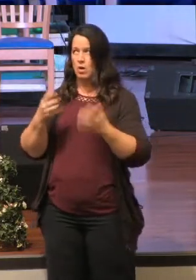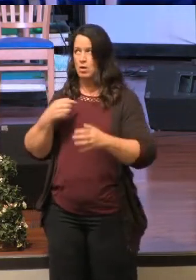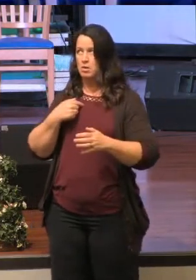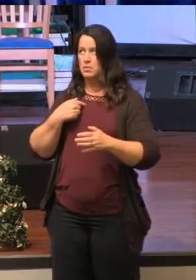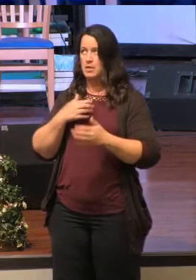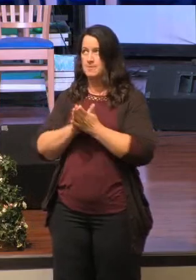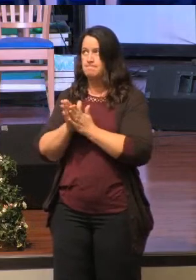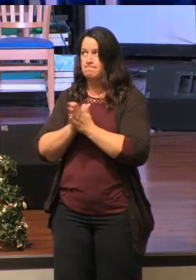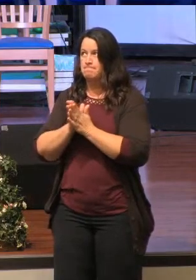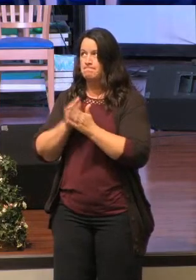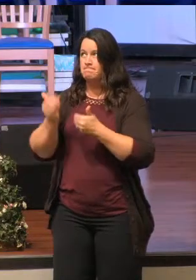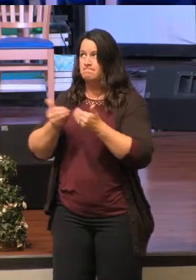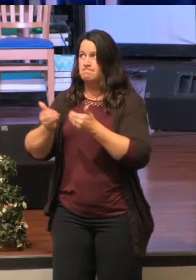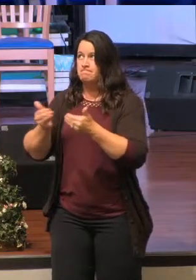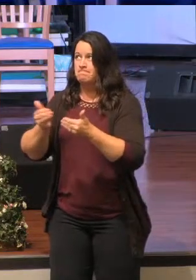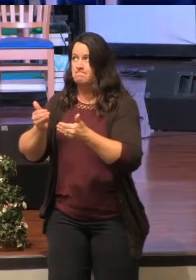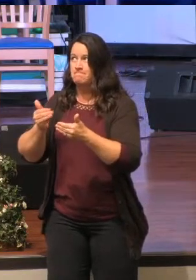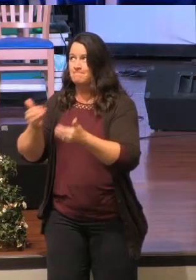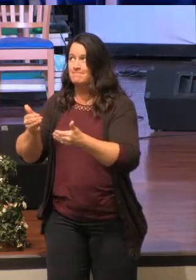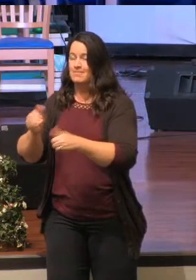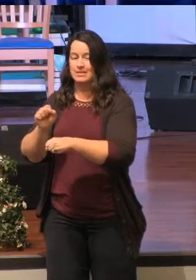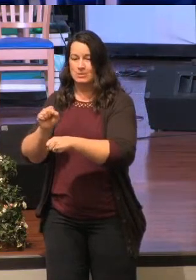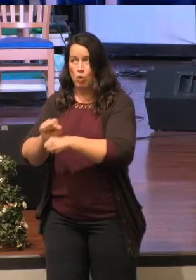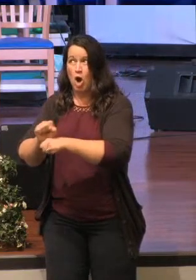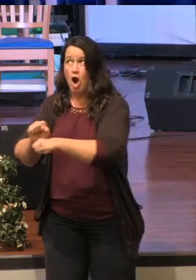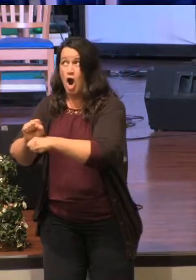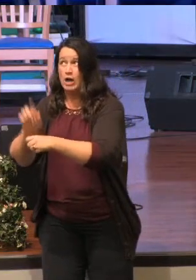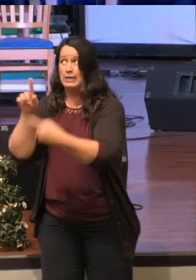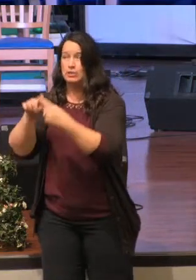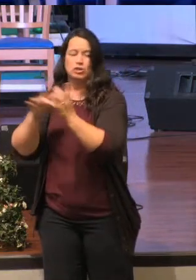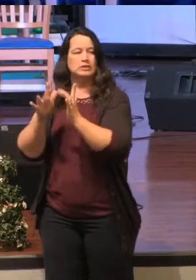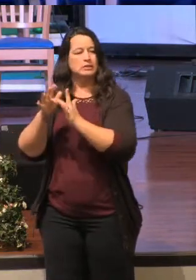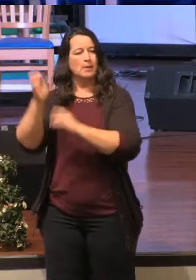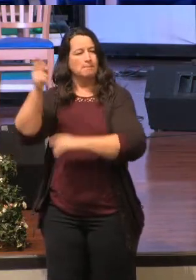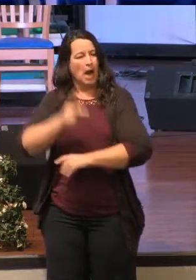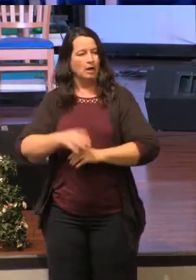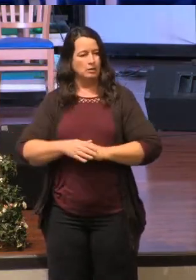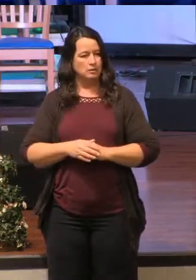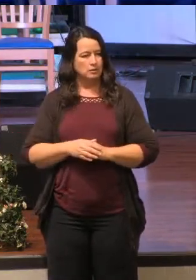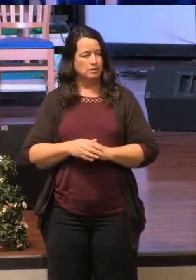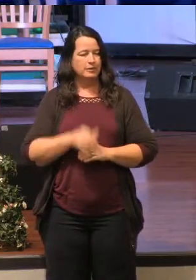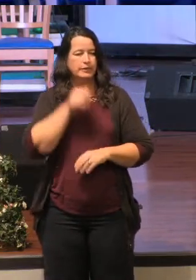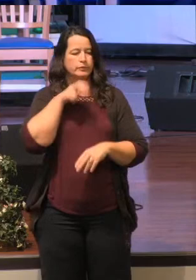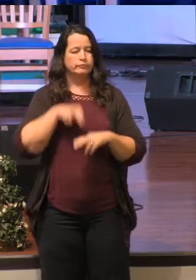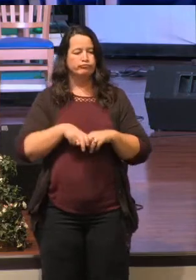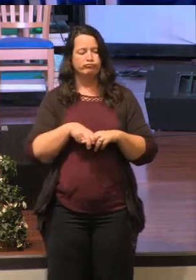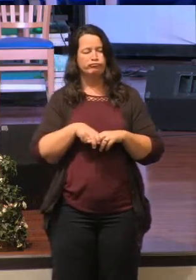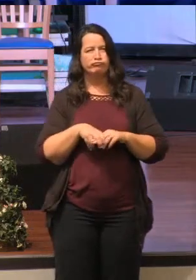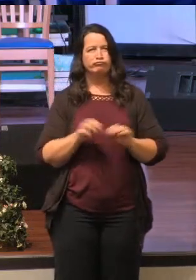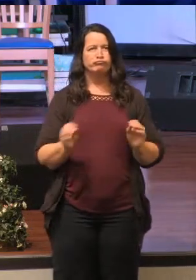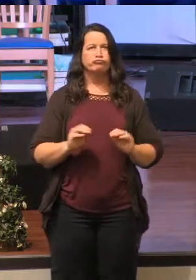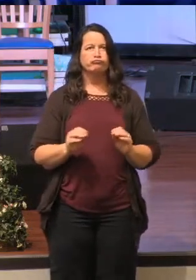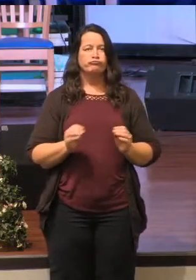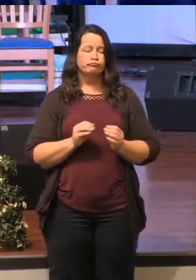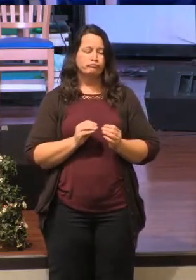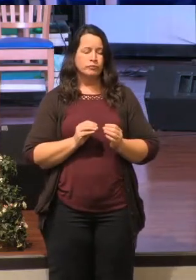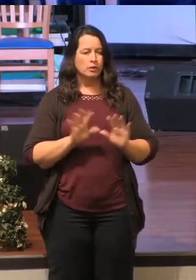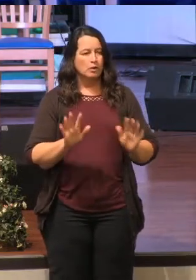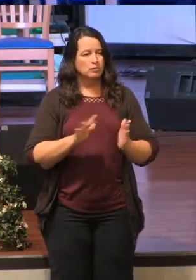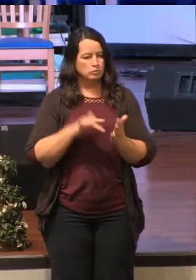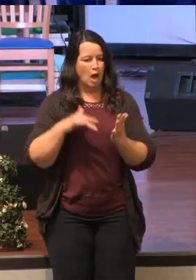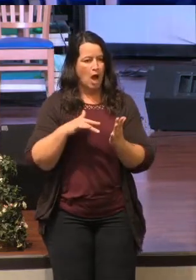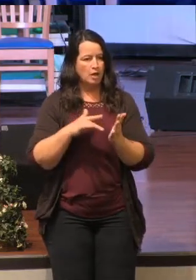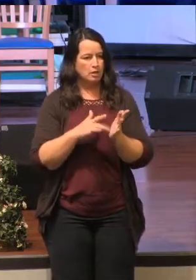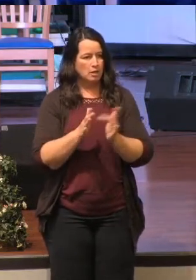So you don't just sit on the log singing blessed assurance. You open your Bible. You study it.